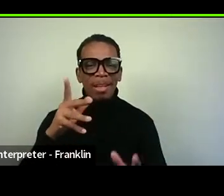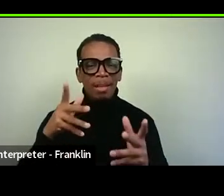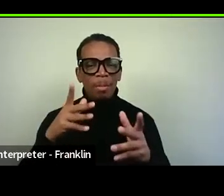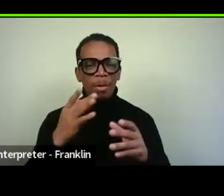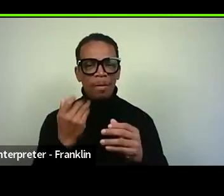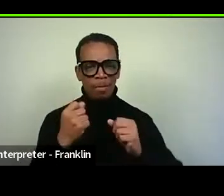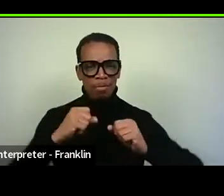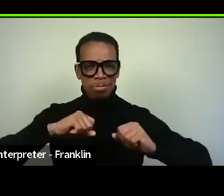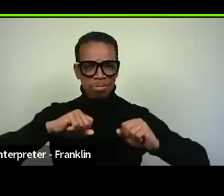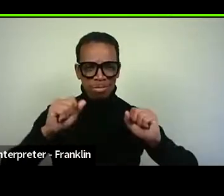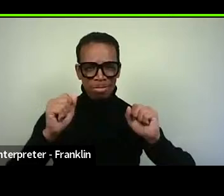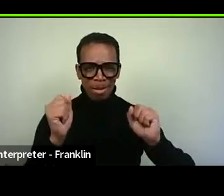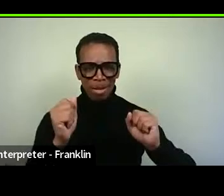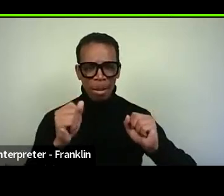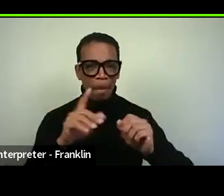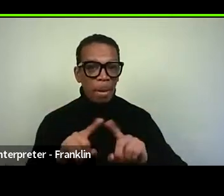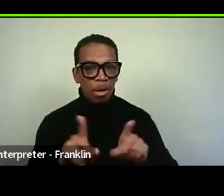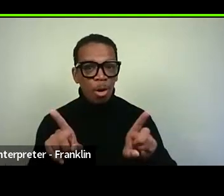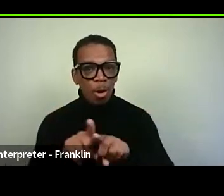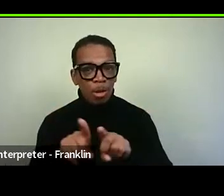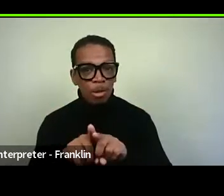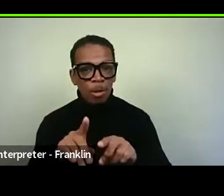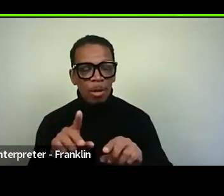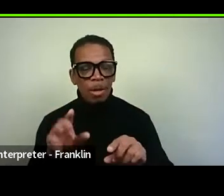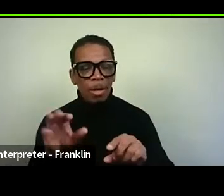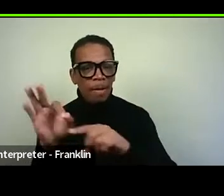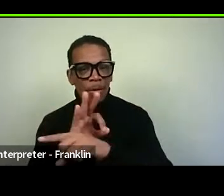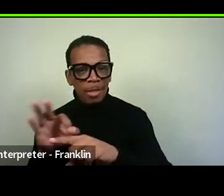it functioned as a space to engage in